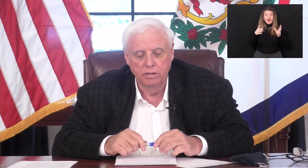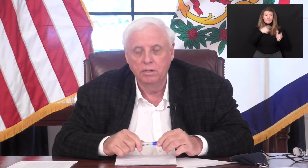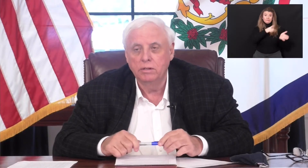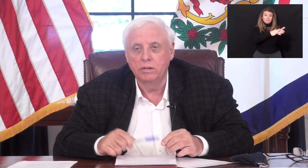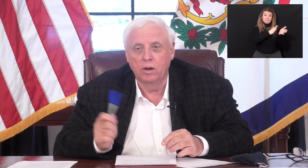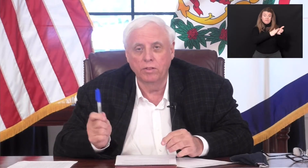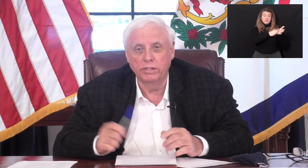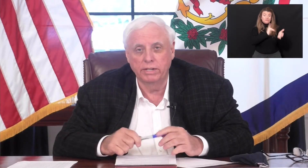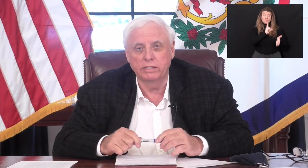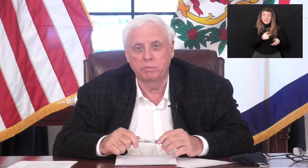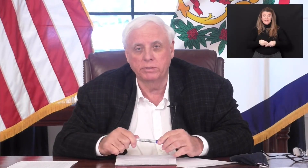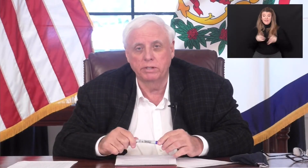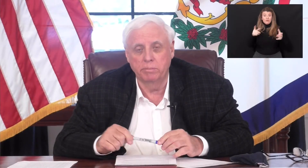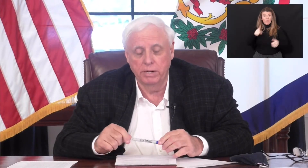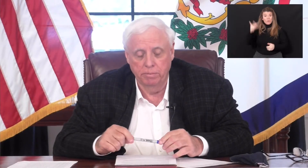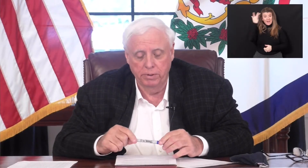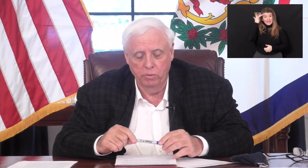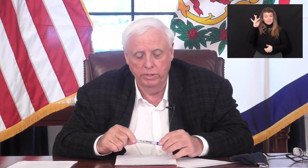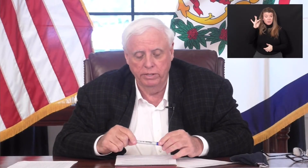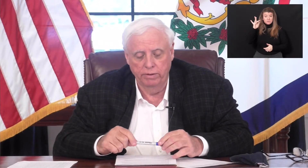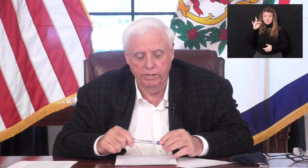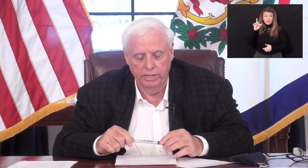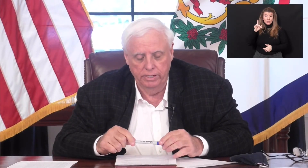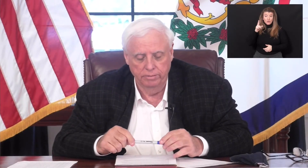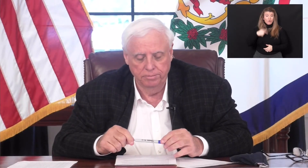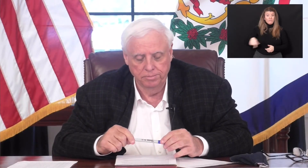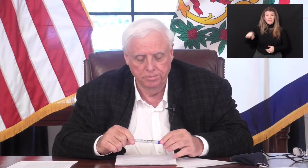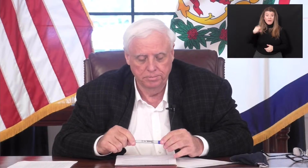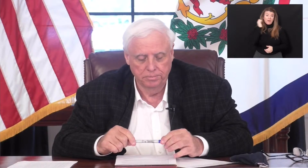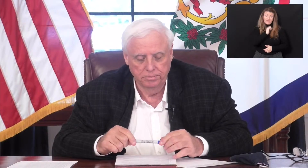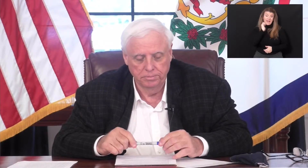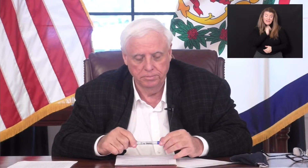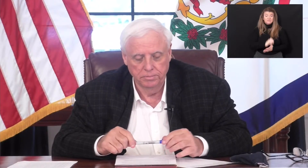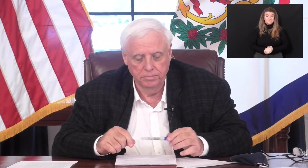to all those experts that have been up there with you every day.